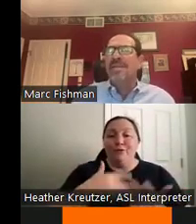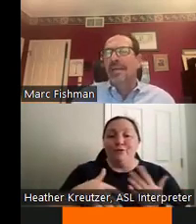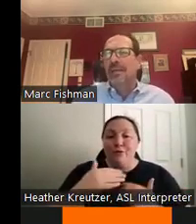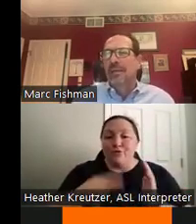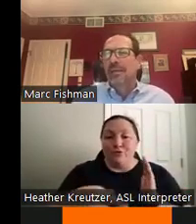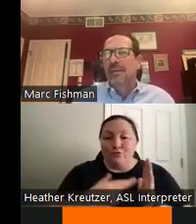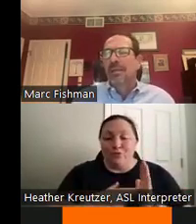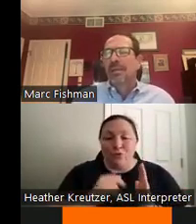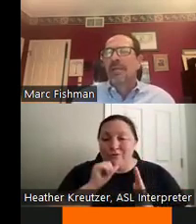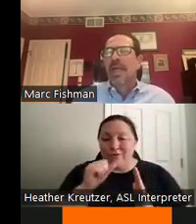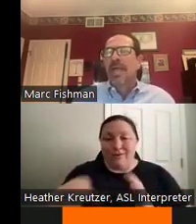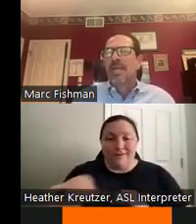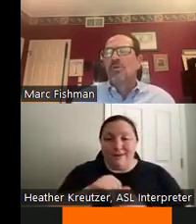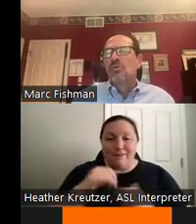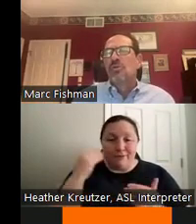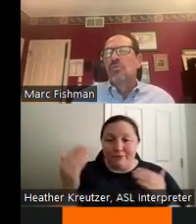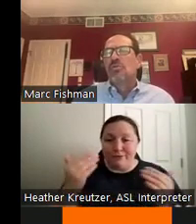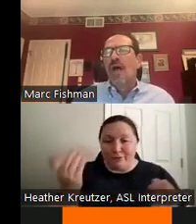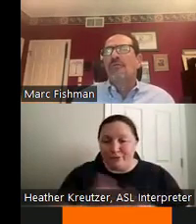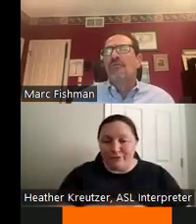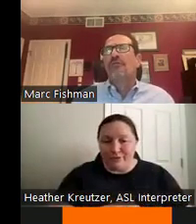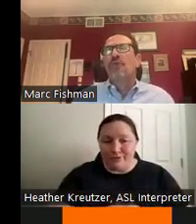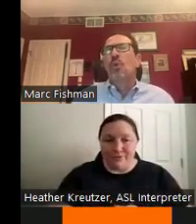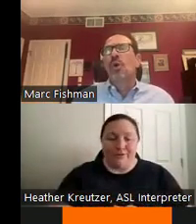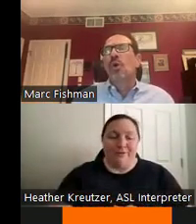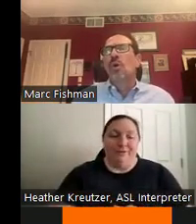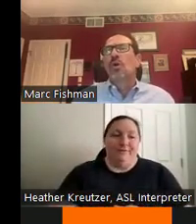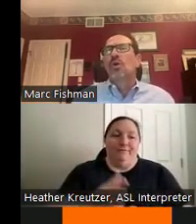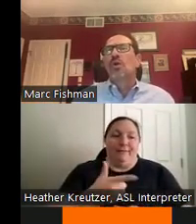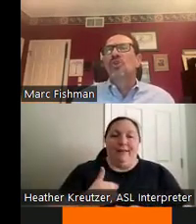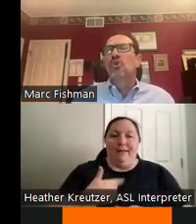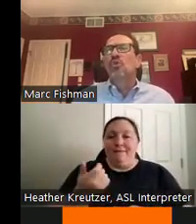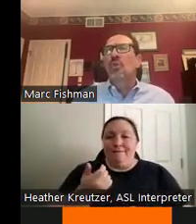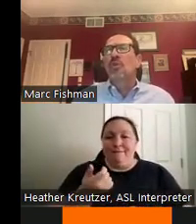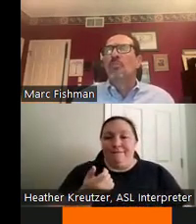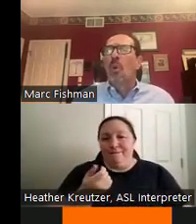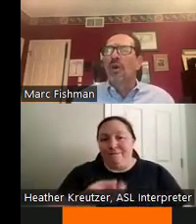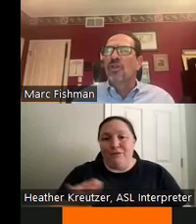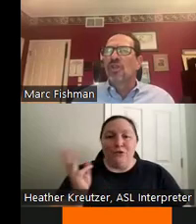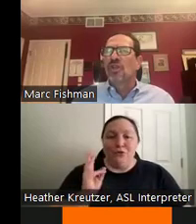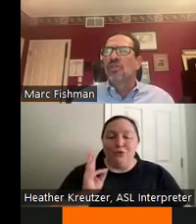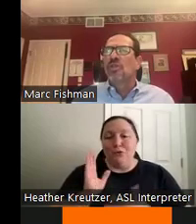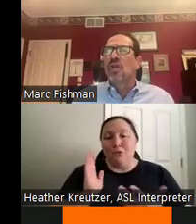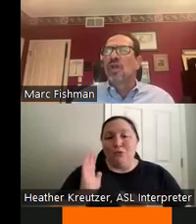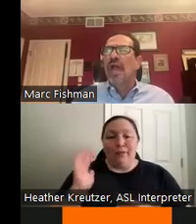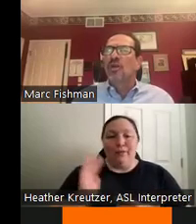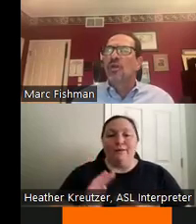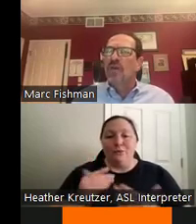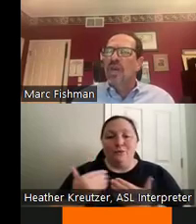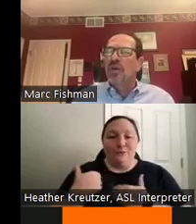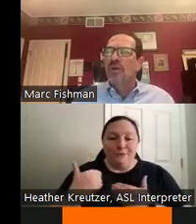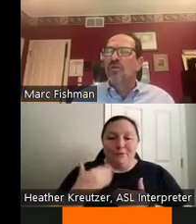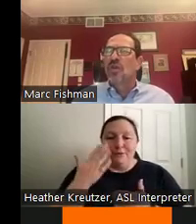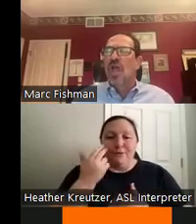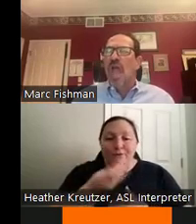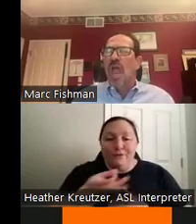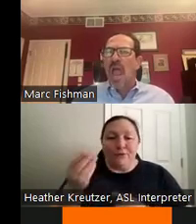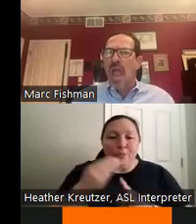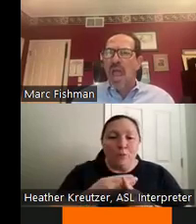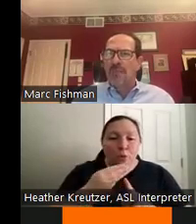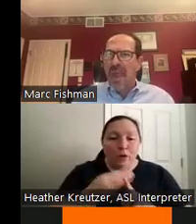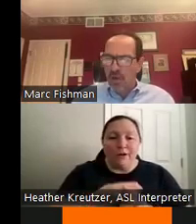not demanding. They have fewer issues with mortgages and